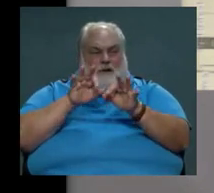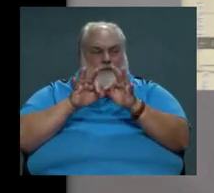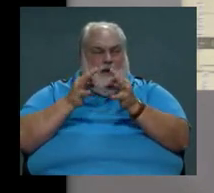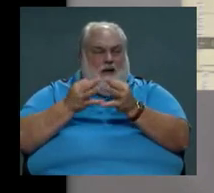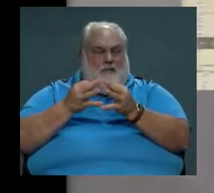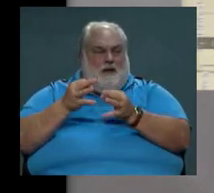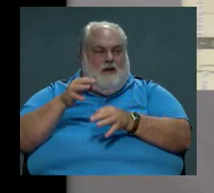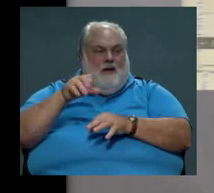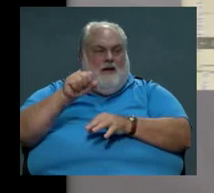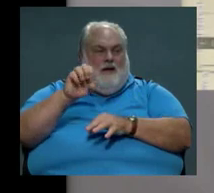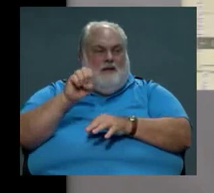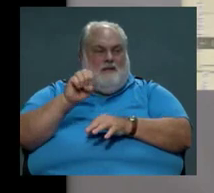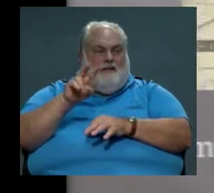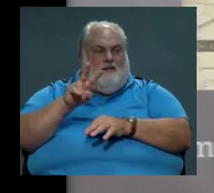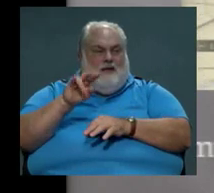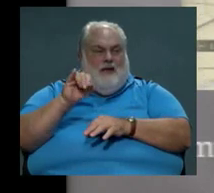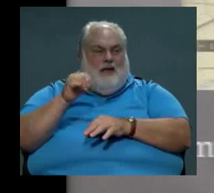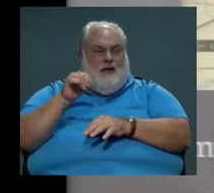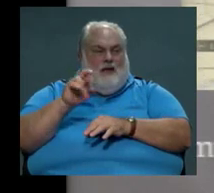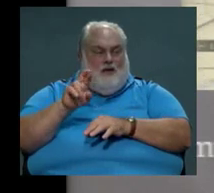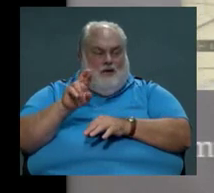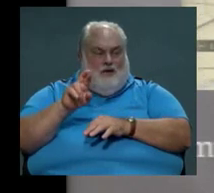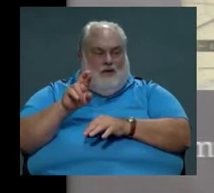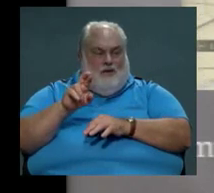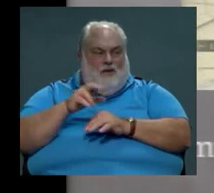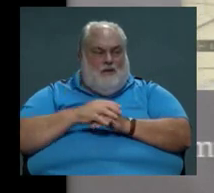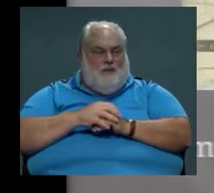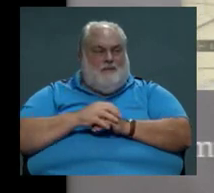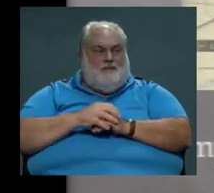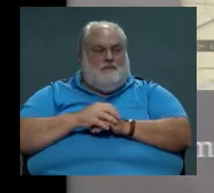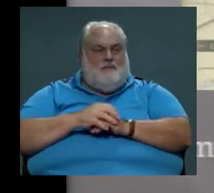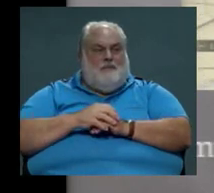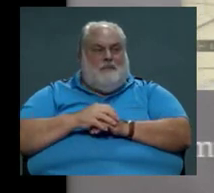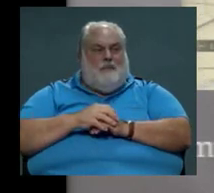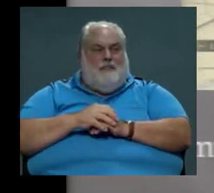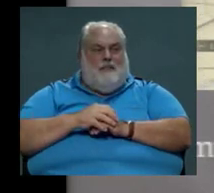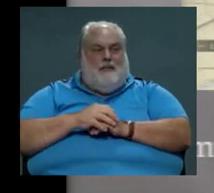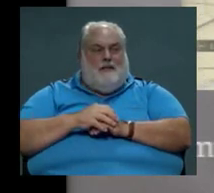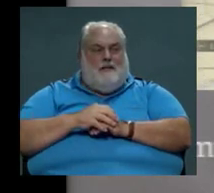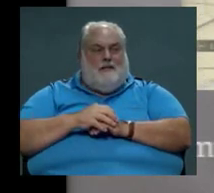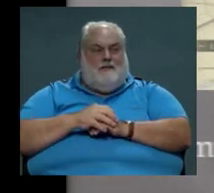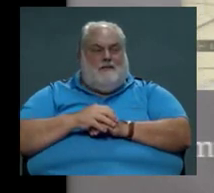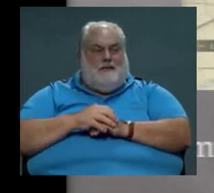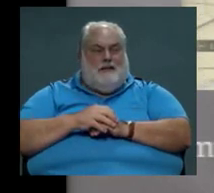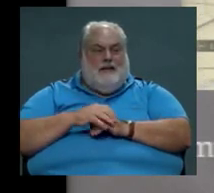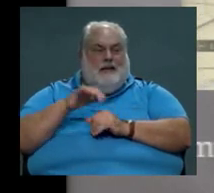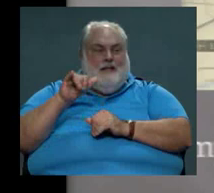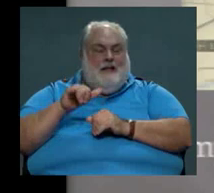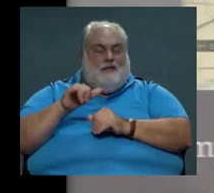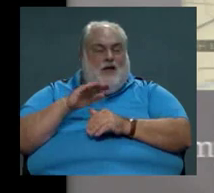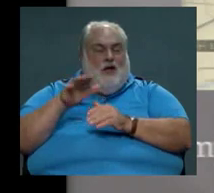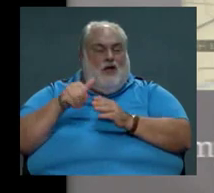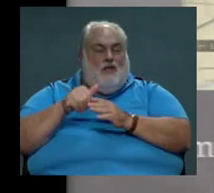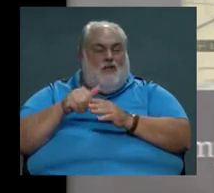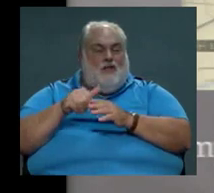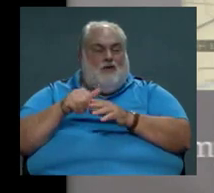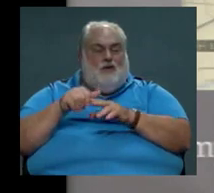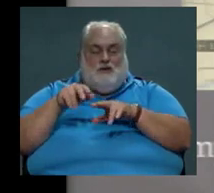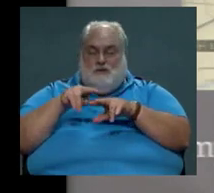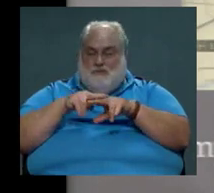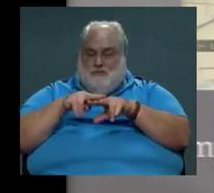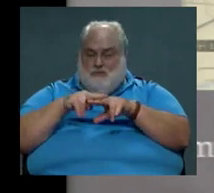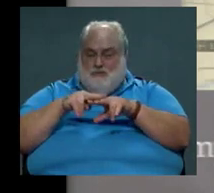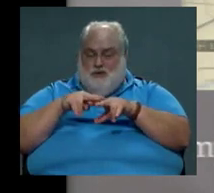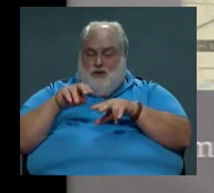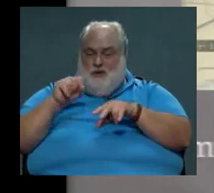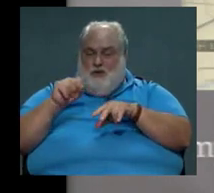Sevier. Next. This is a map of all of the streetcar lines that we had. We were